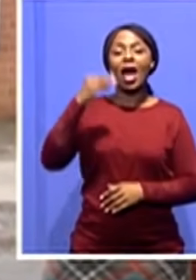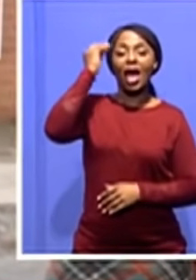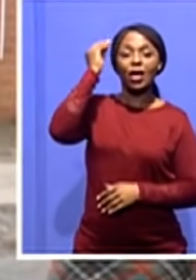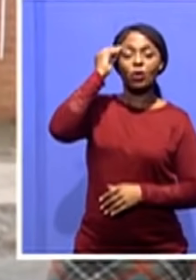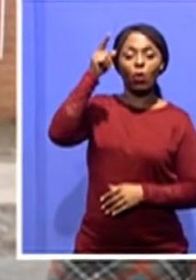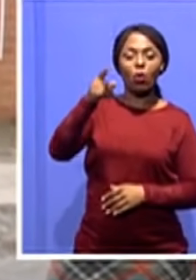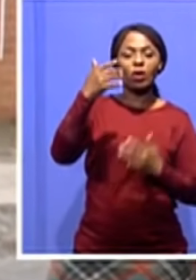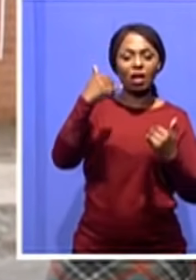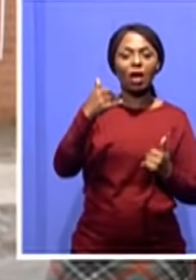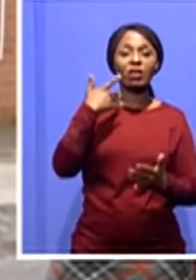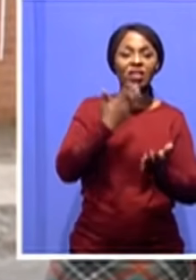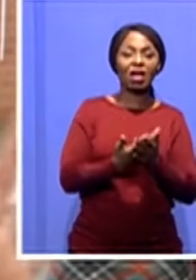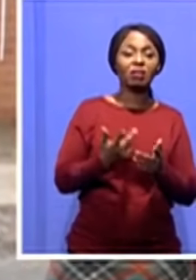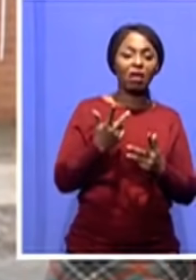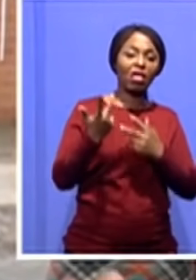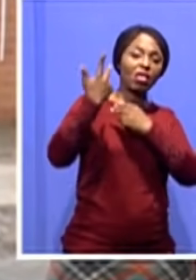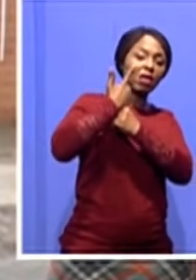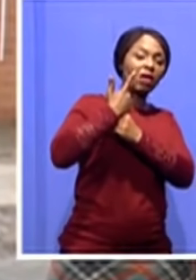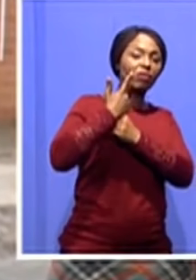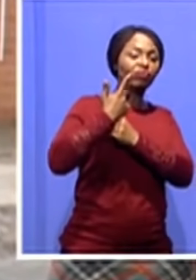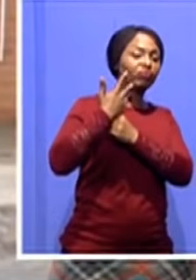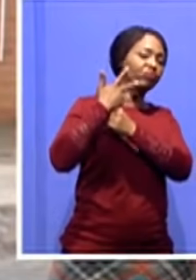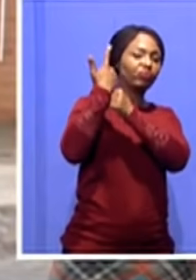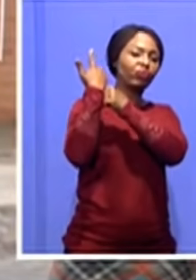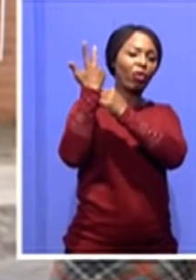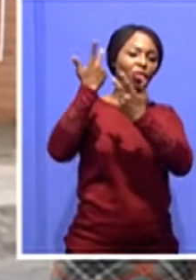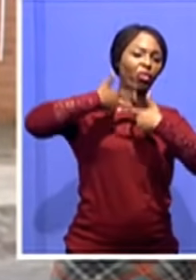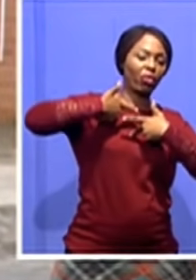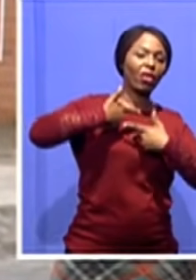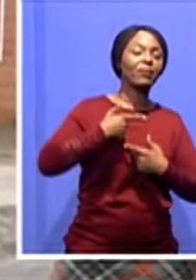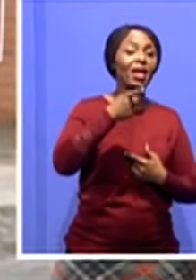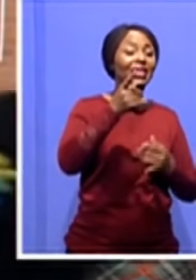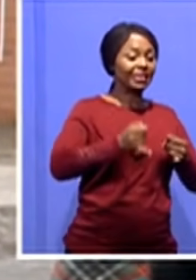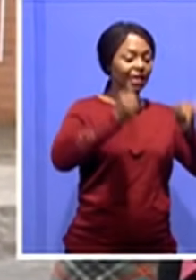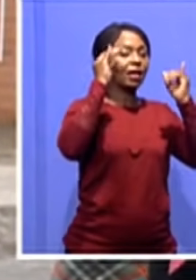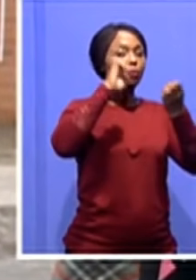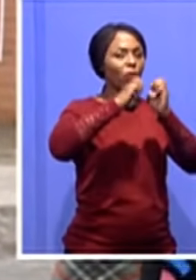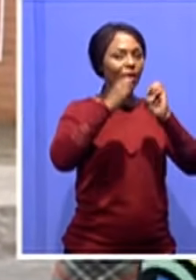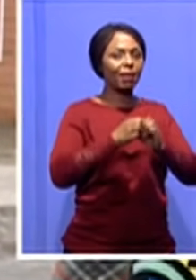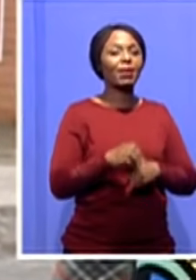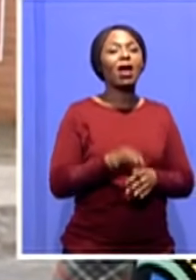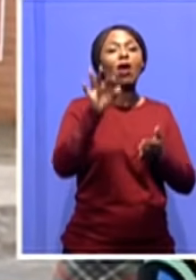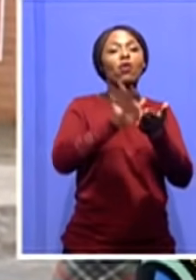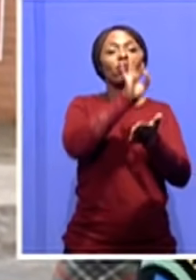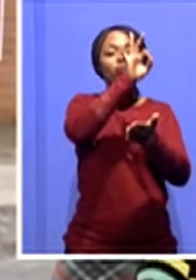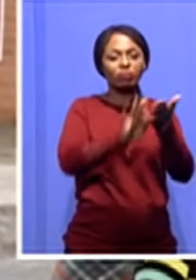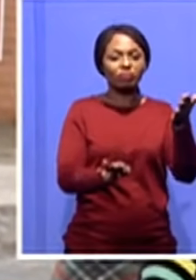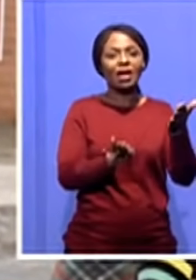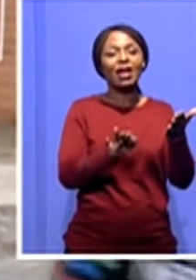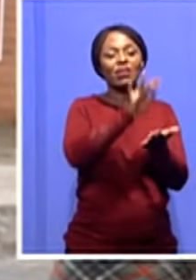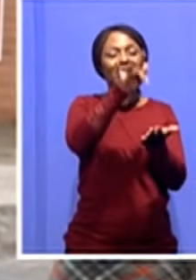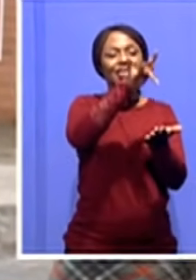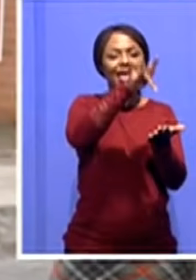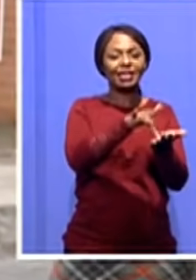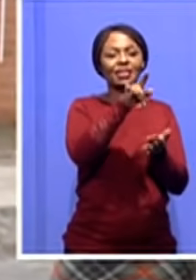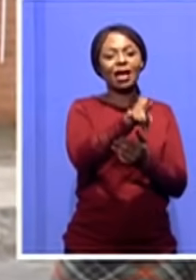in South Africa, is that the voting stations, those machines are not working. Which ones? The new ones that are replacing the